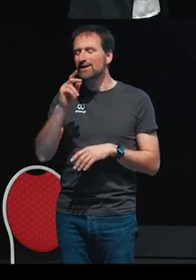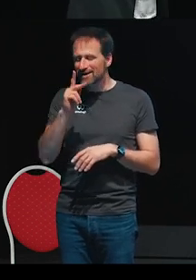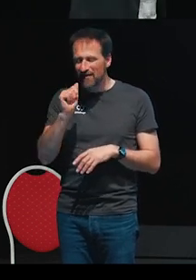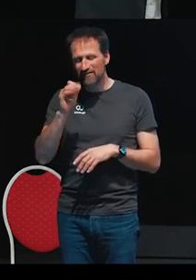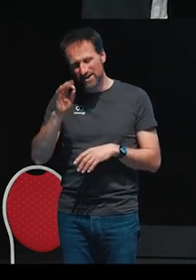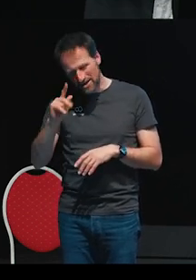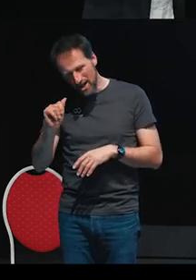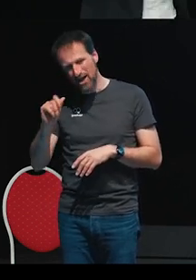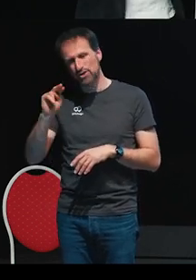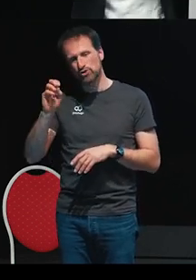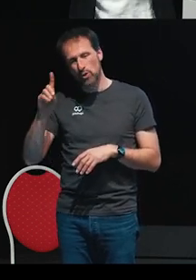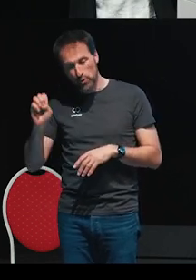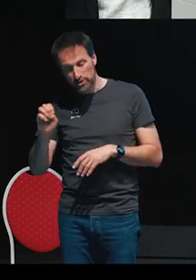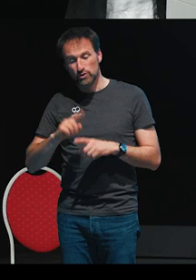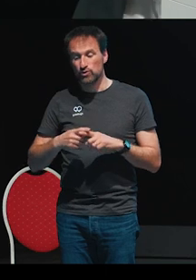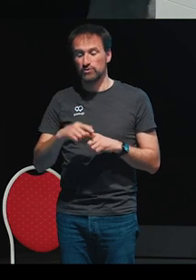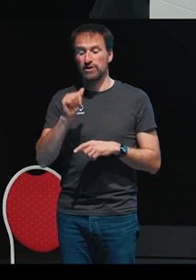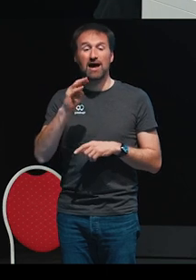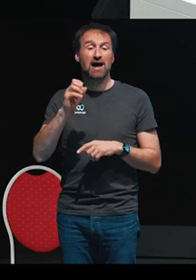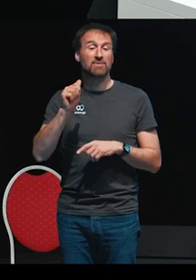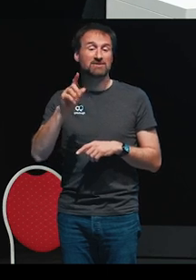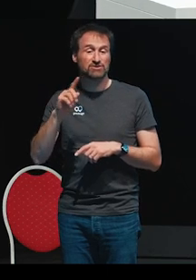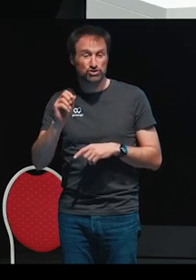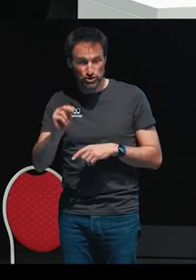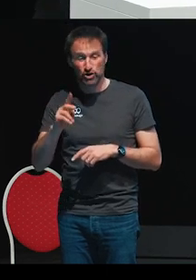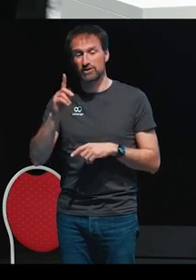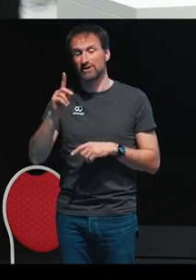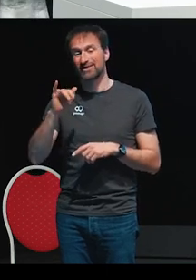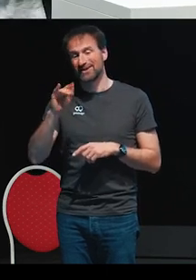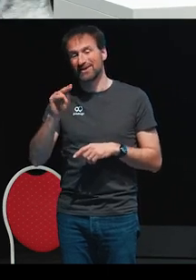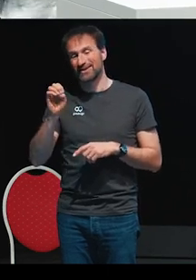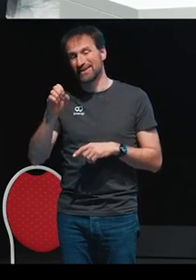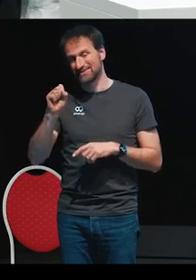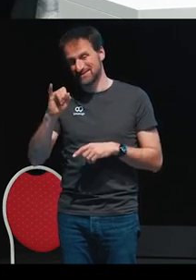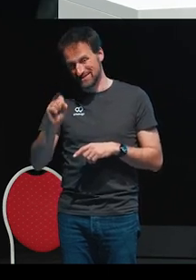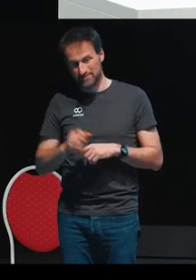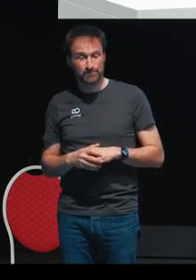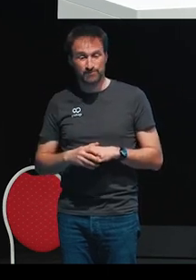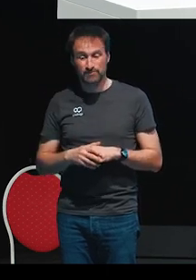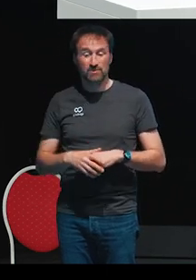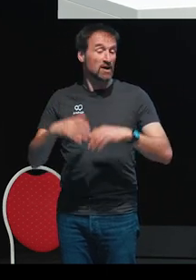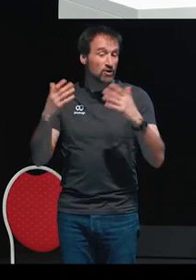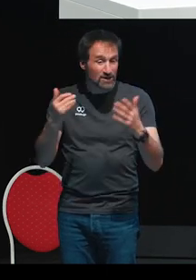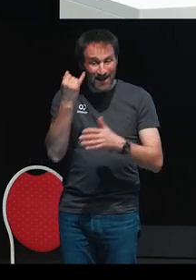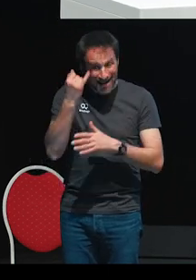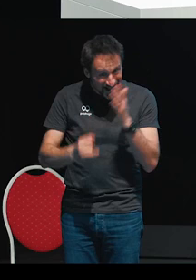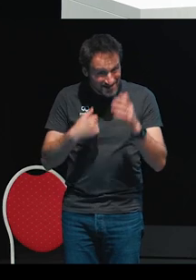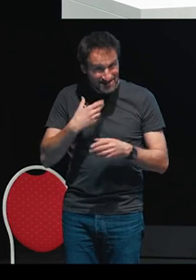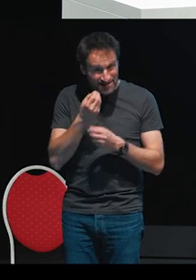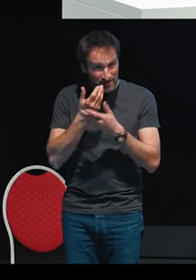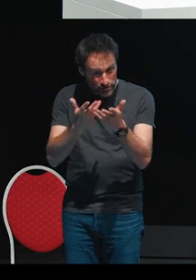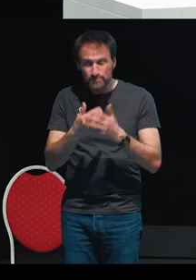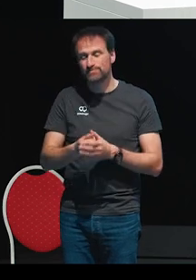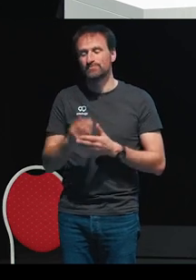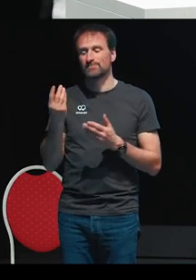lot of downloads and a lot of usage, and Apache Kinesis. The last thing that I would like to say is about